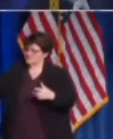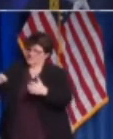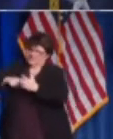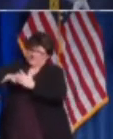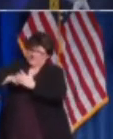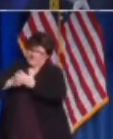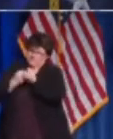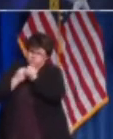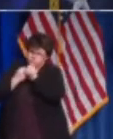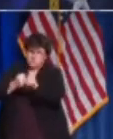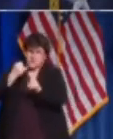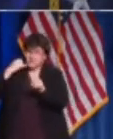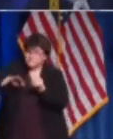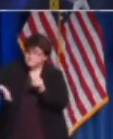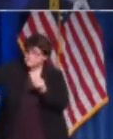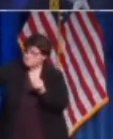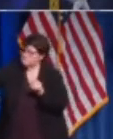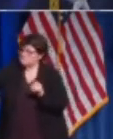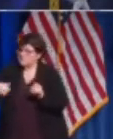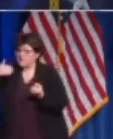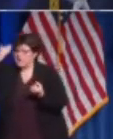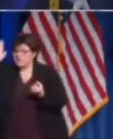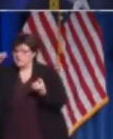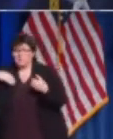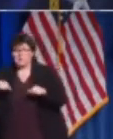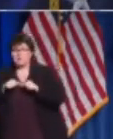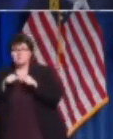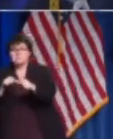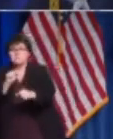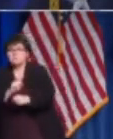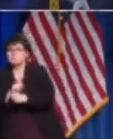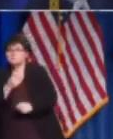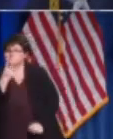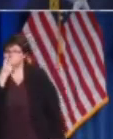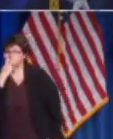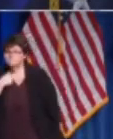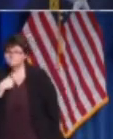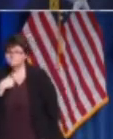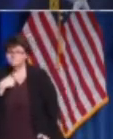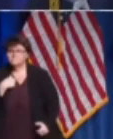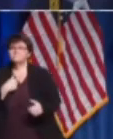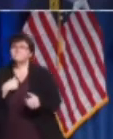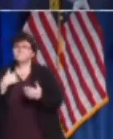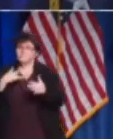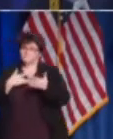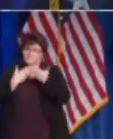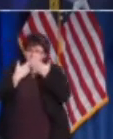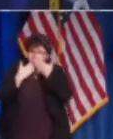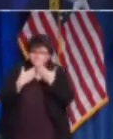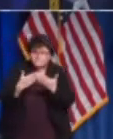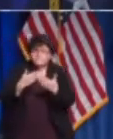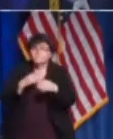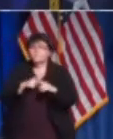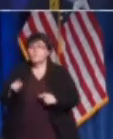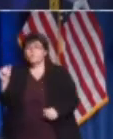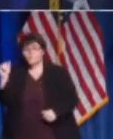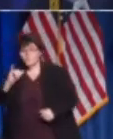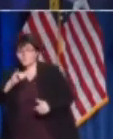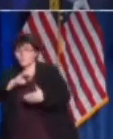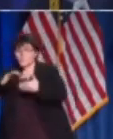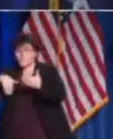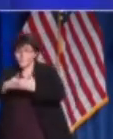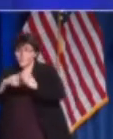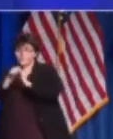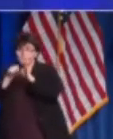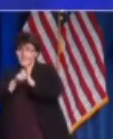complicated times. And I think of each and every one of you as my greater family, and I love the opportunity to serve the state I love. Take care,